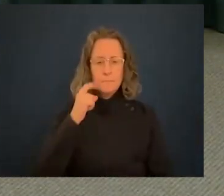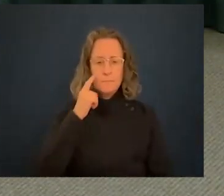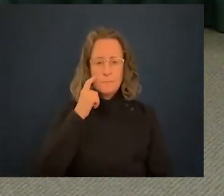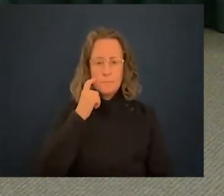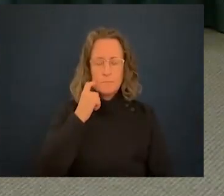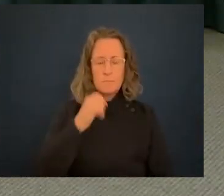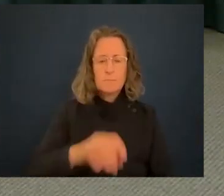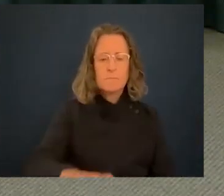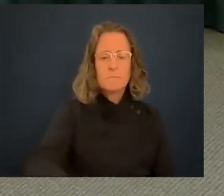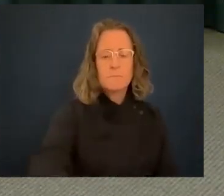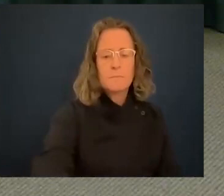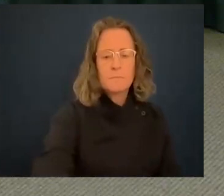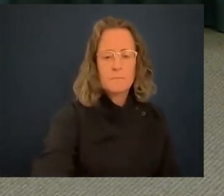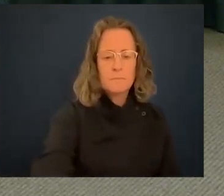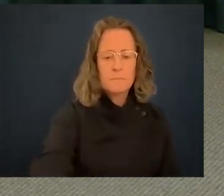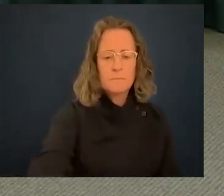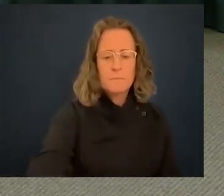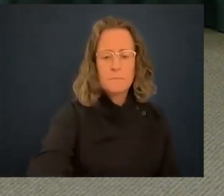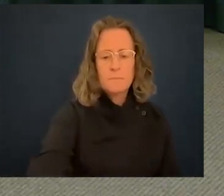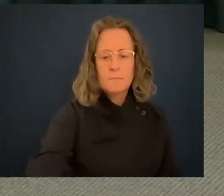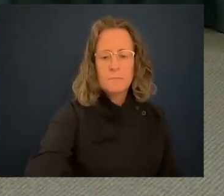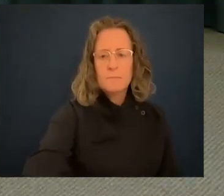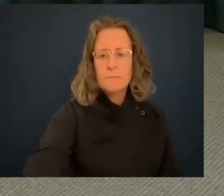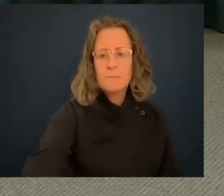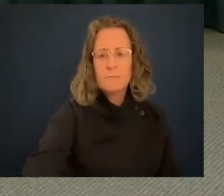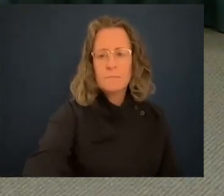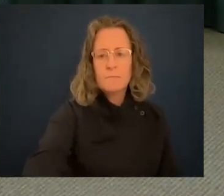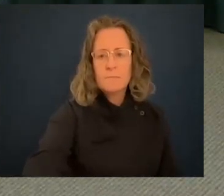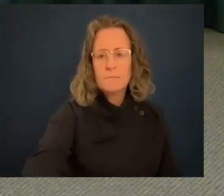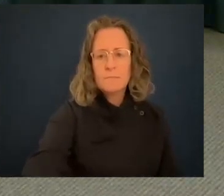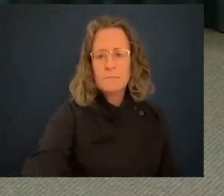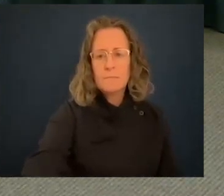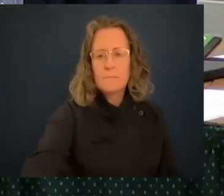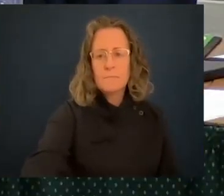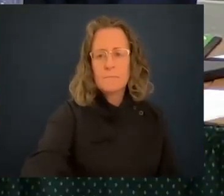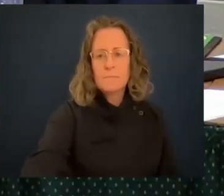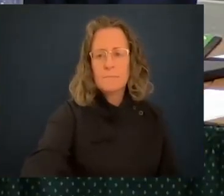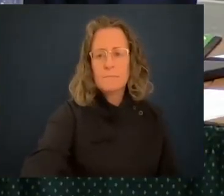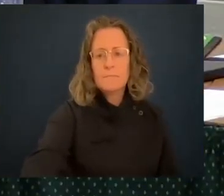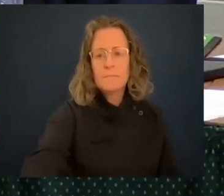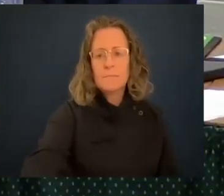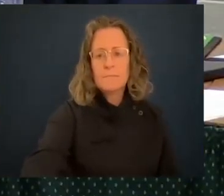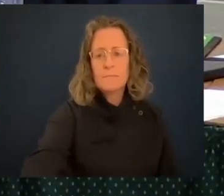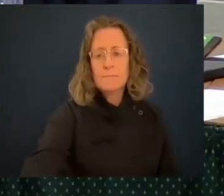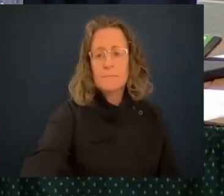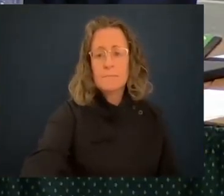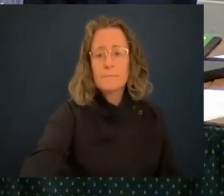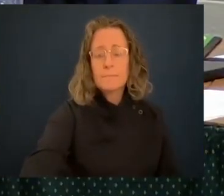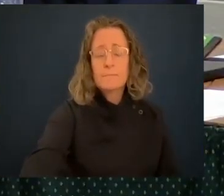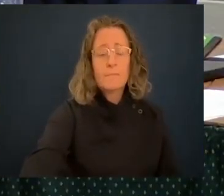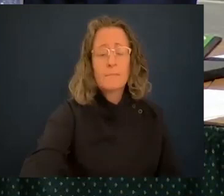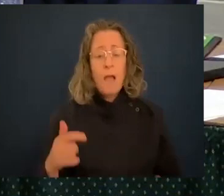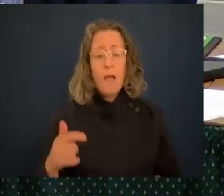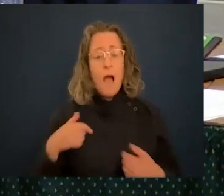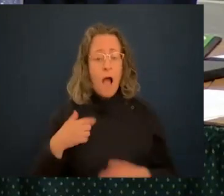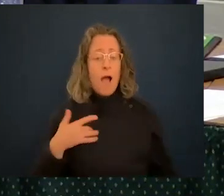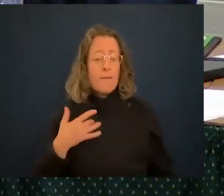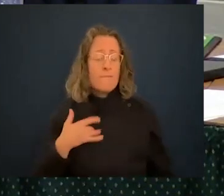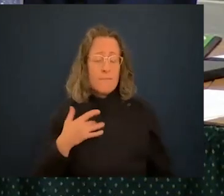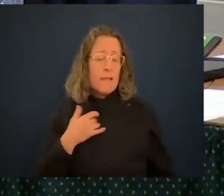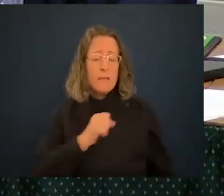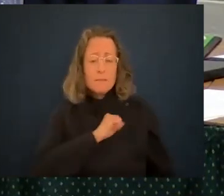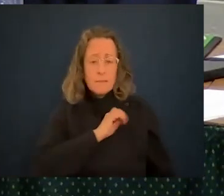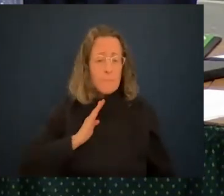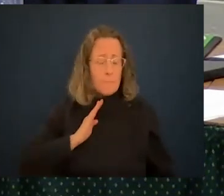no I think this is just the opportunity to be fiscally responsible and make sure the town has the assets that it